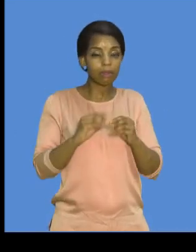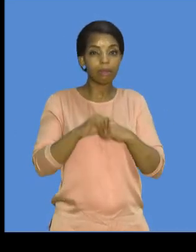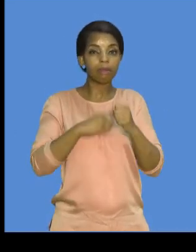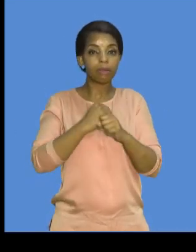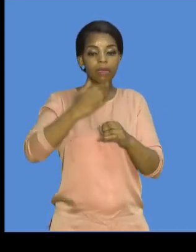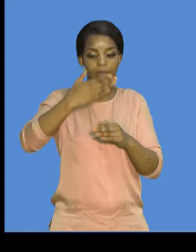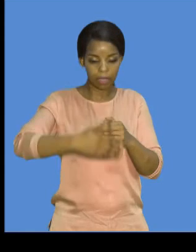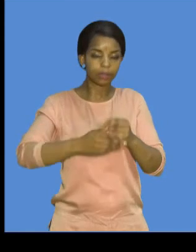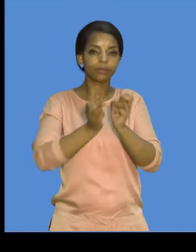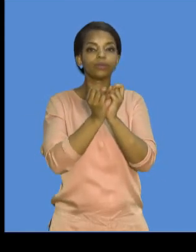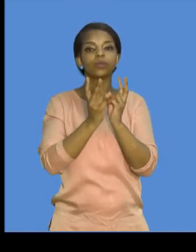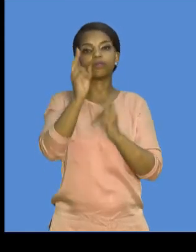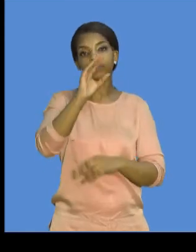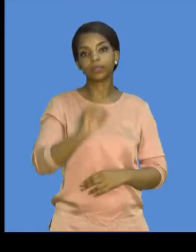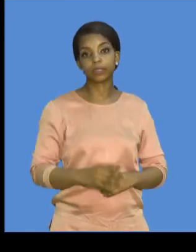12%.